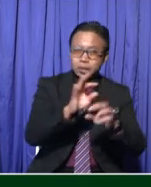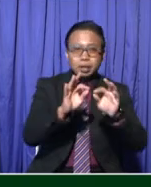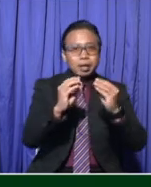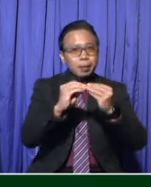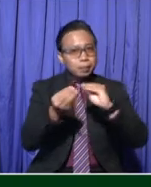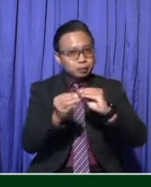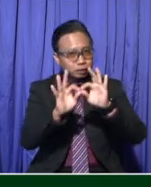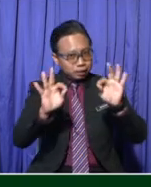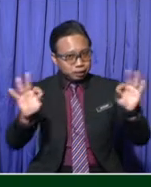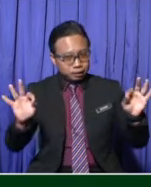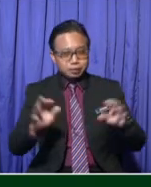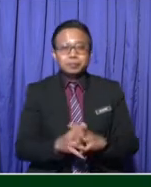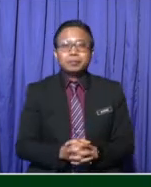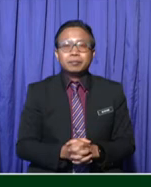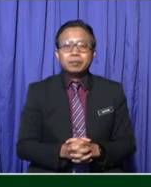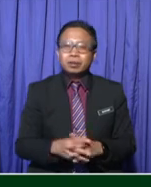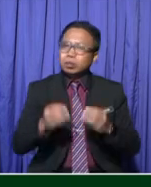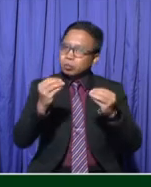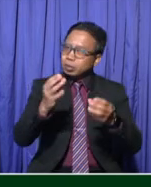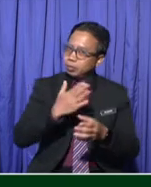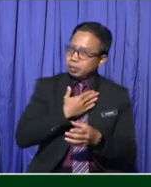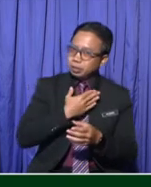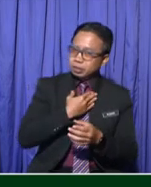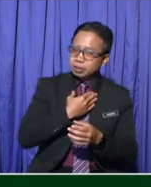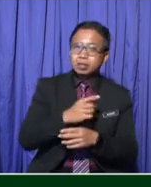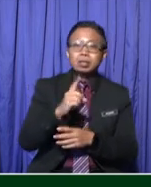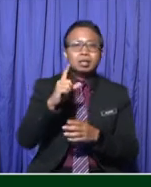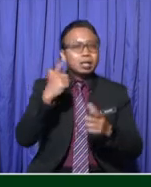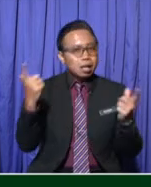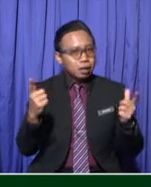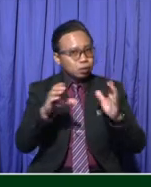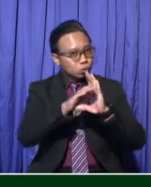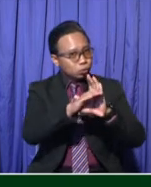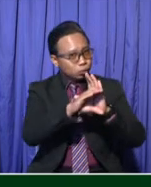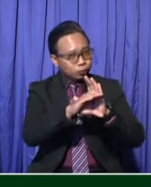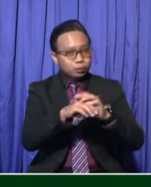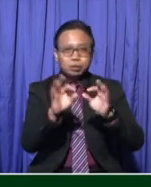sentence. Can you give me other examples of number sentence?